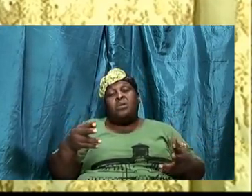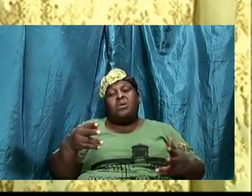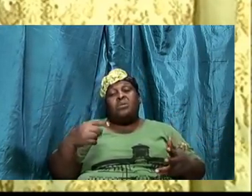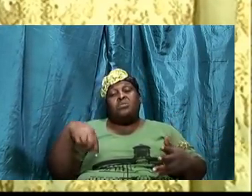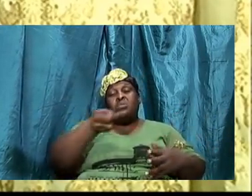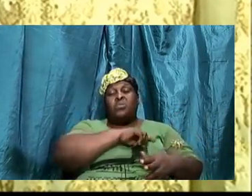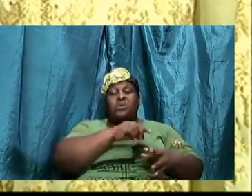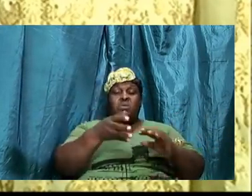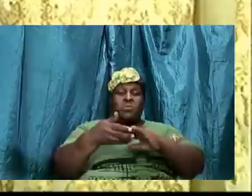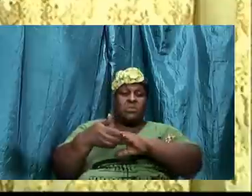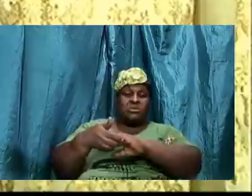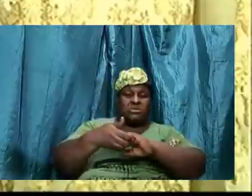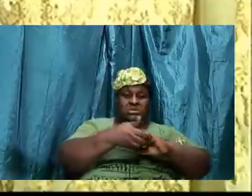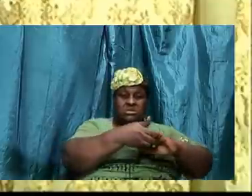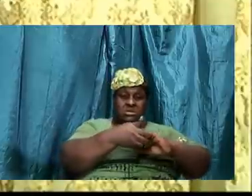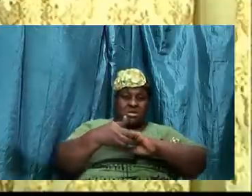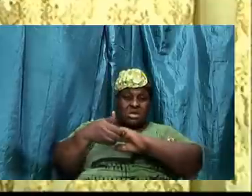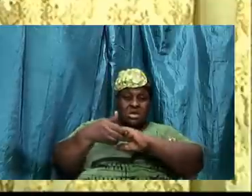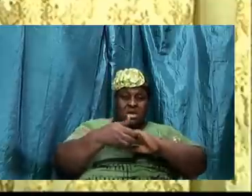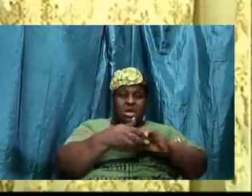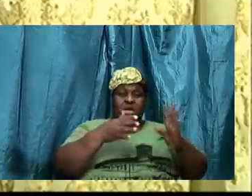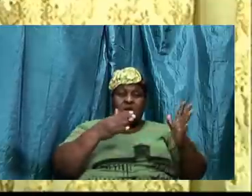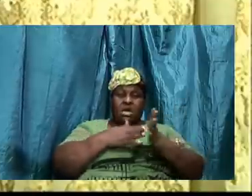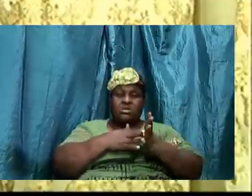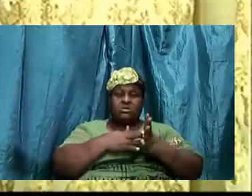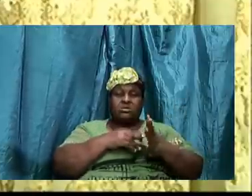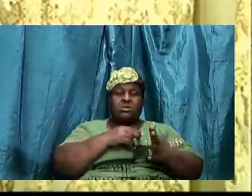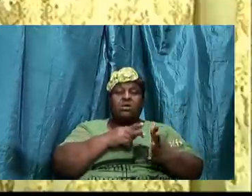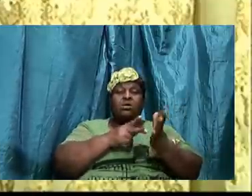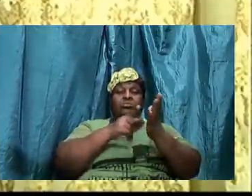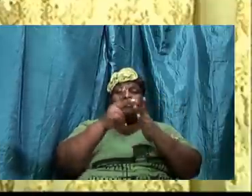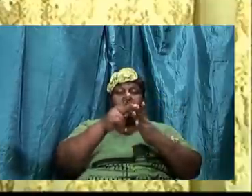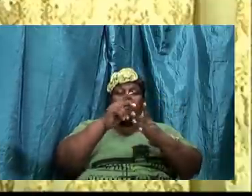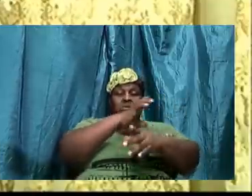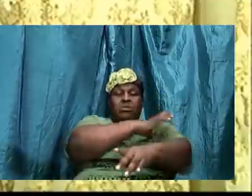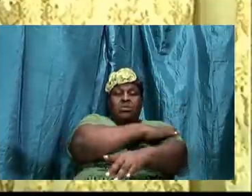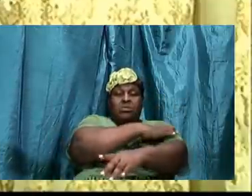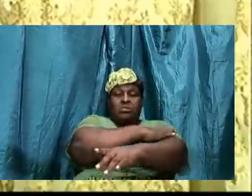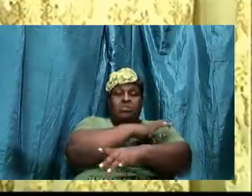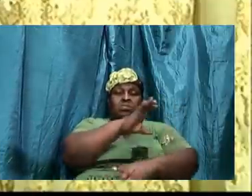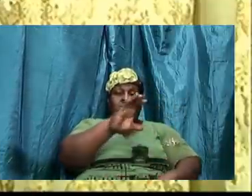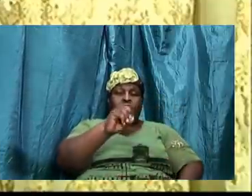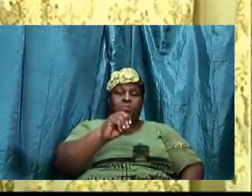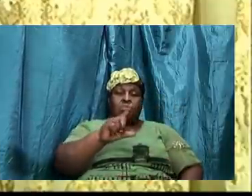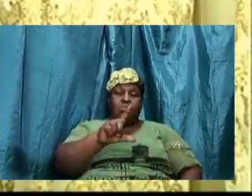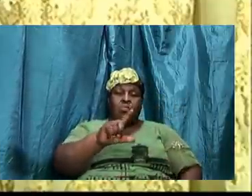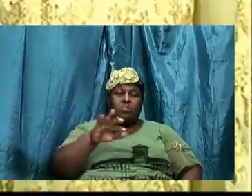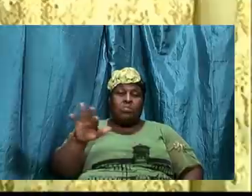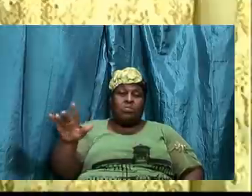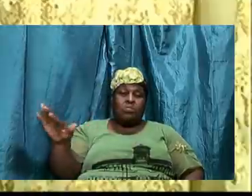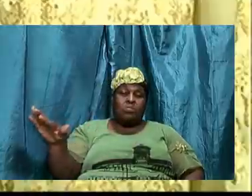his principalities and powers, right? Colossians 1 verses 16 again talks about